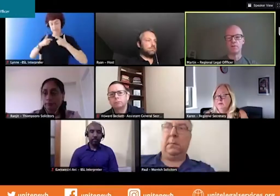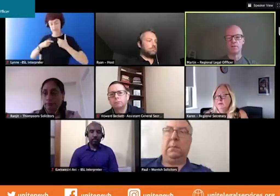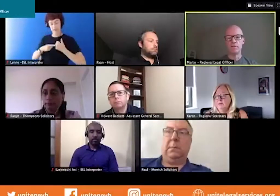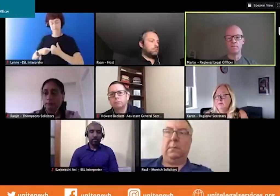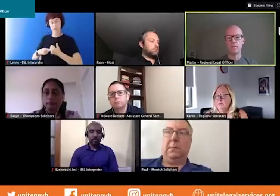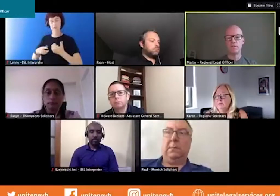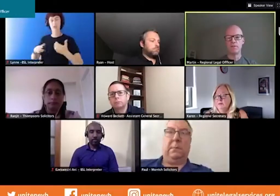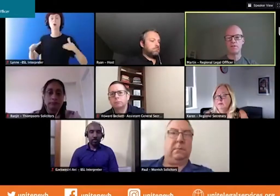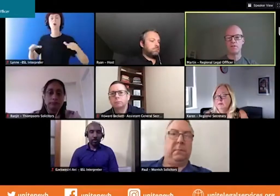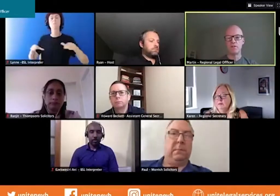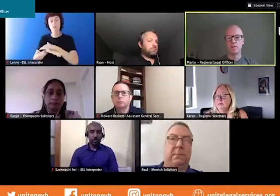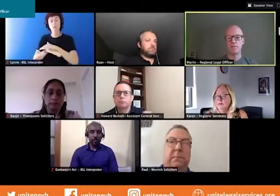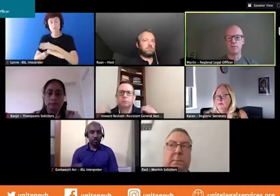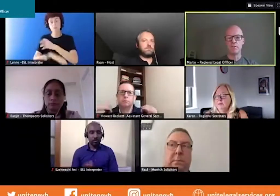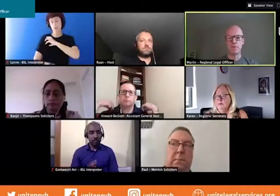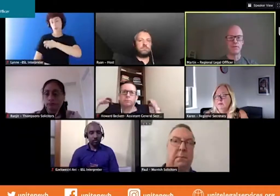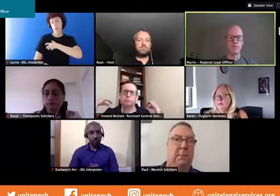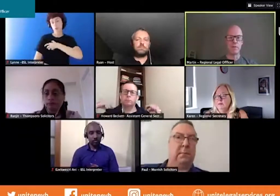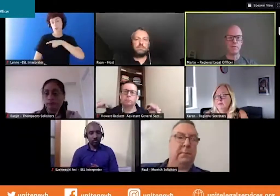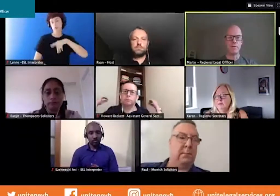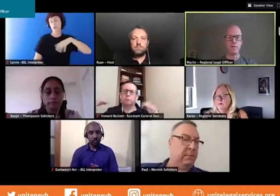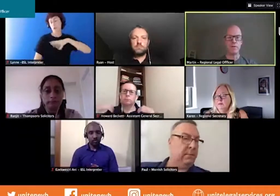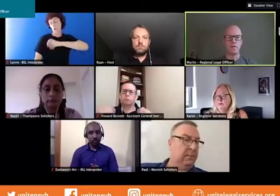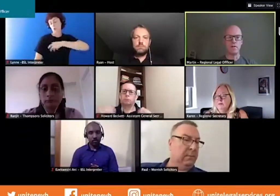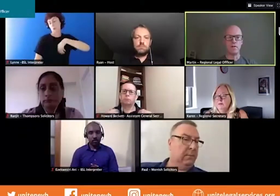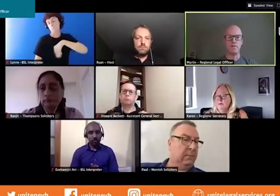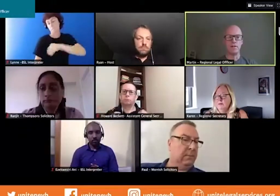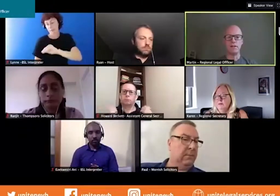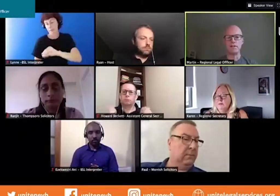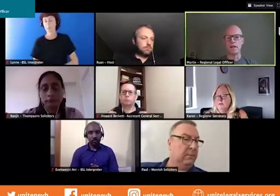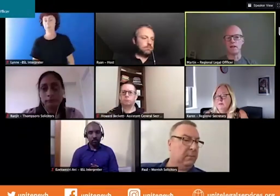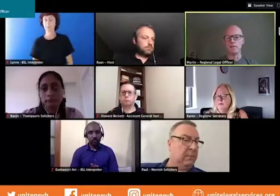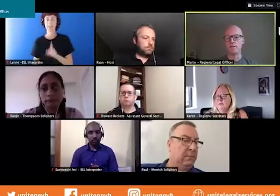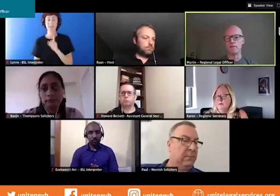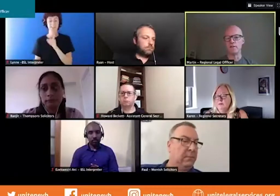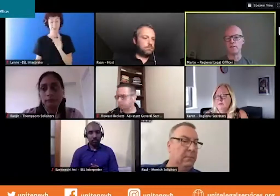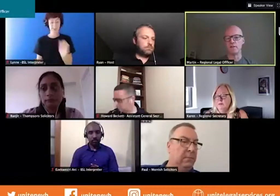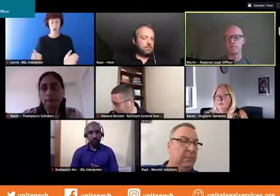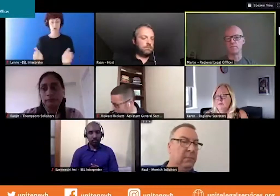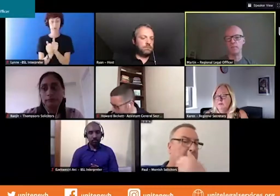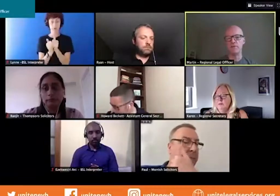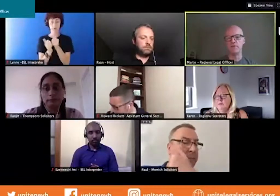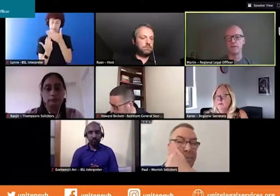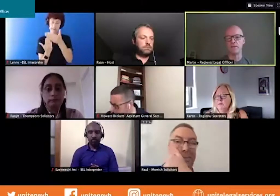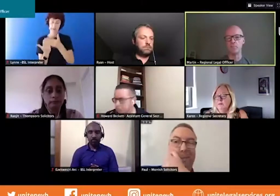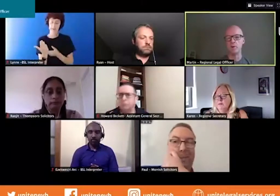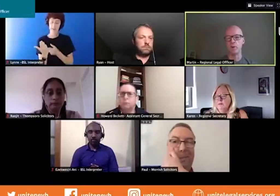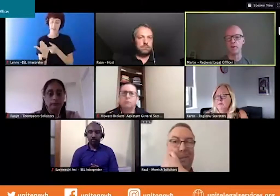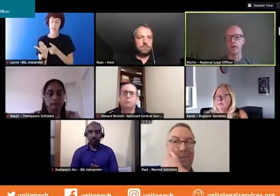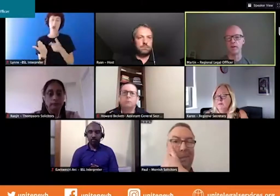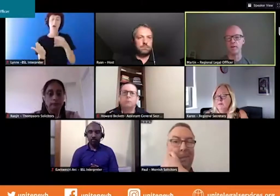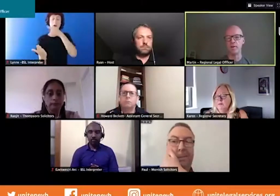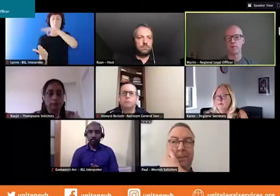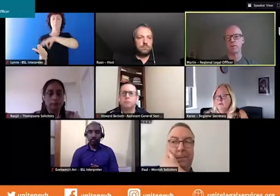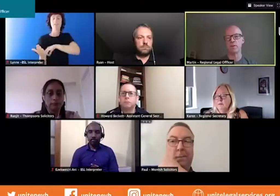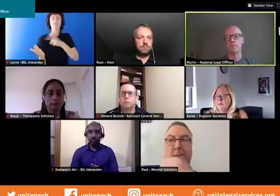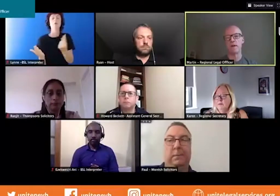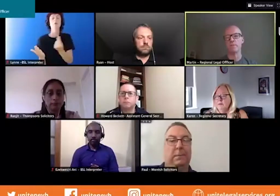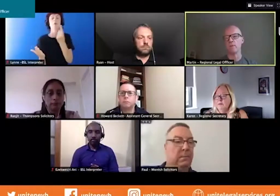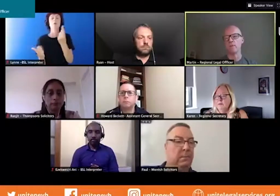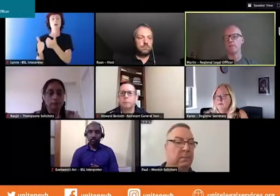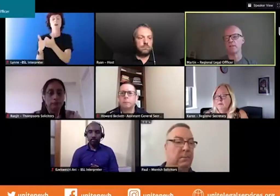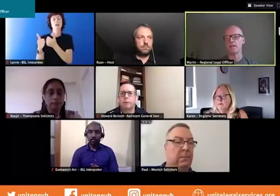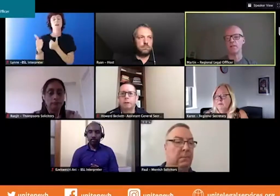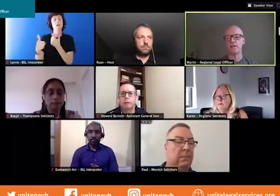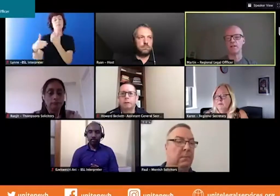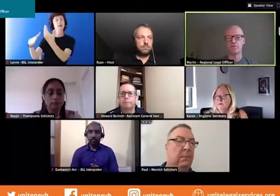do, and because these documents, these agreements are really designed to benefit the employer. I mean, one of the things that members